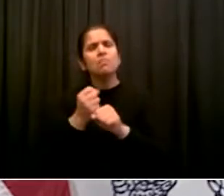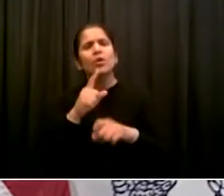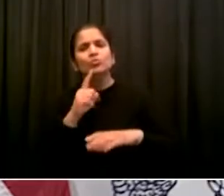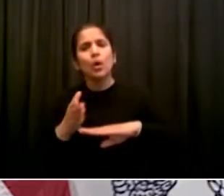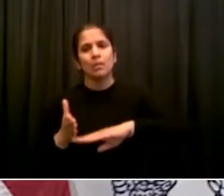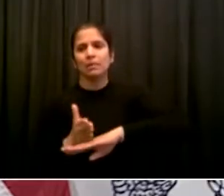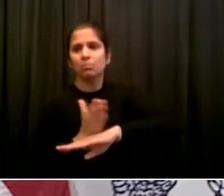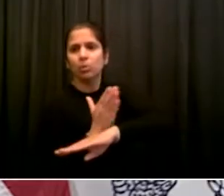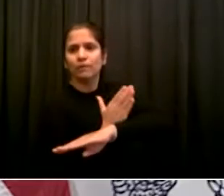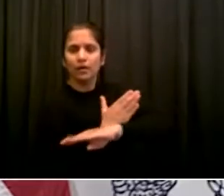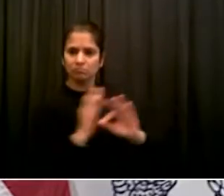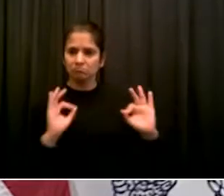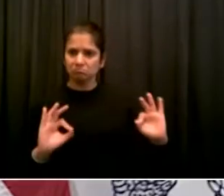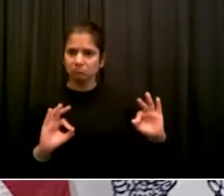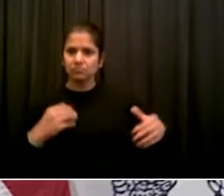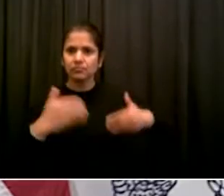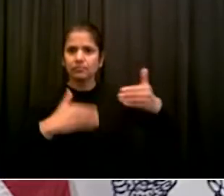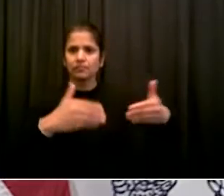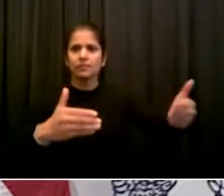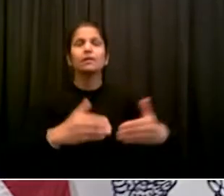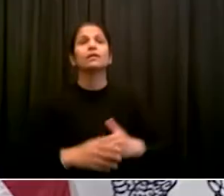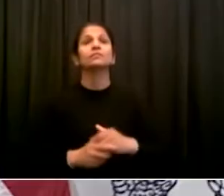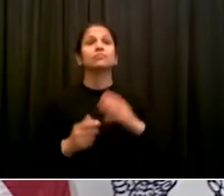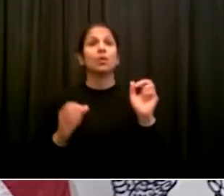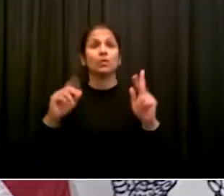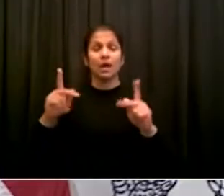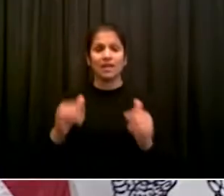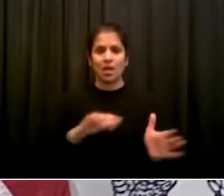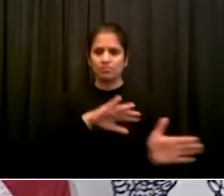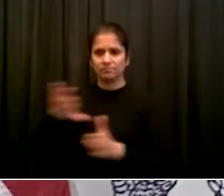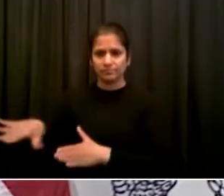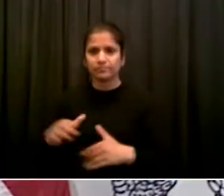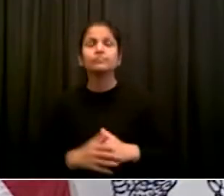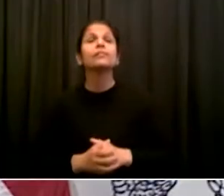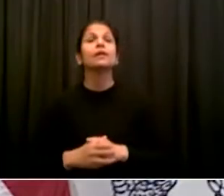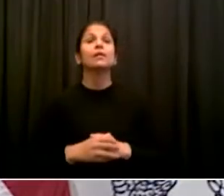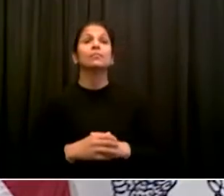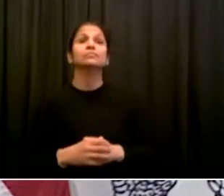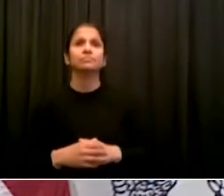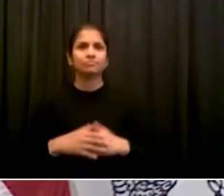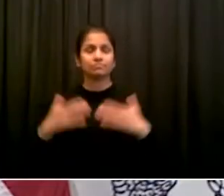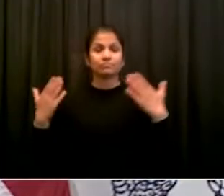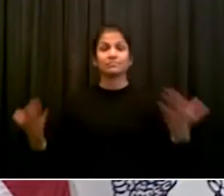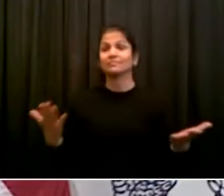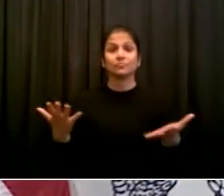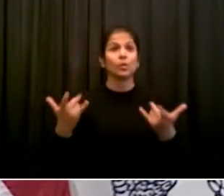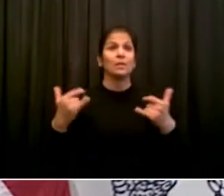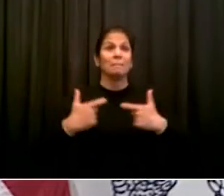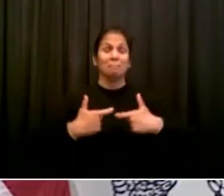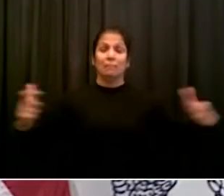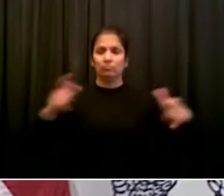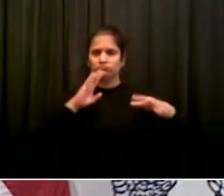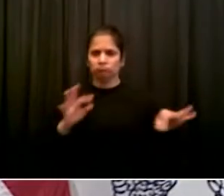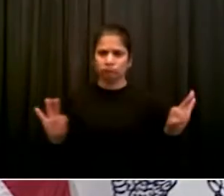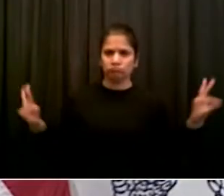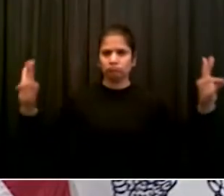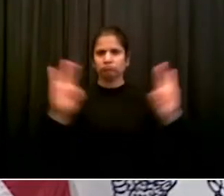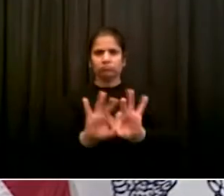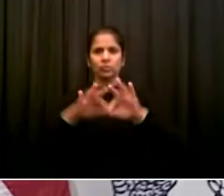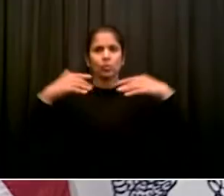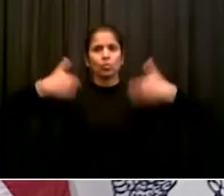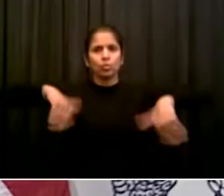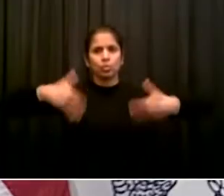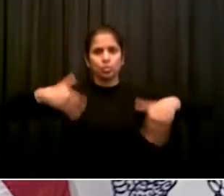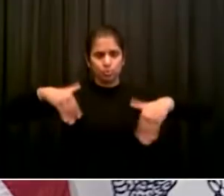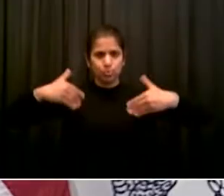Okay, now I want to turn to a very big, important topic, and I want to talk about what I always talk about,